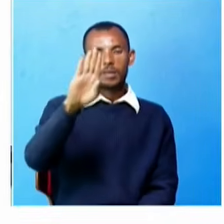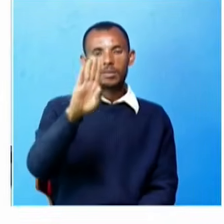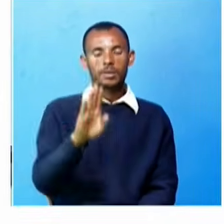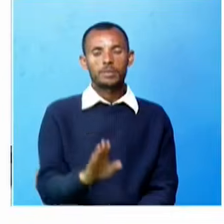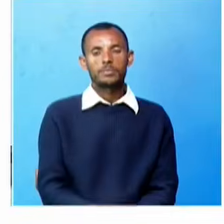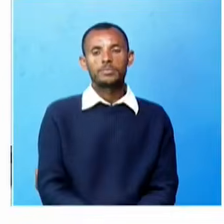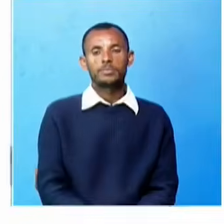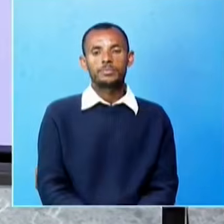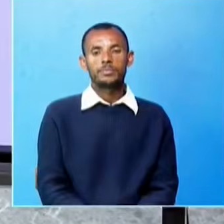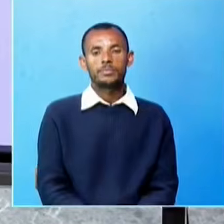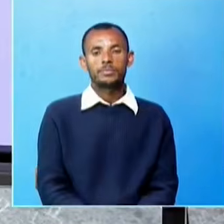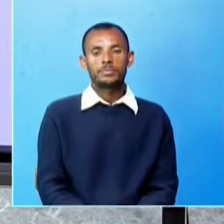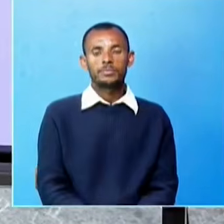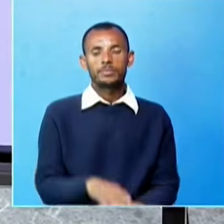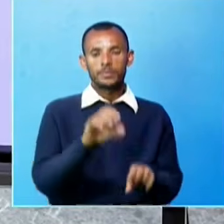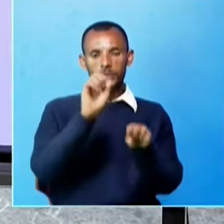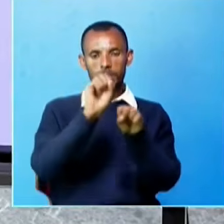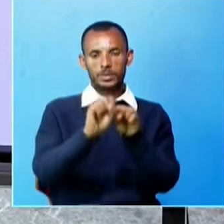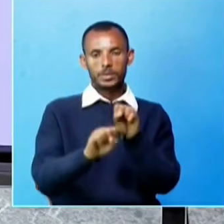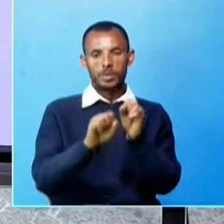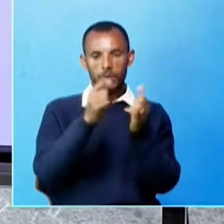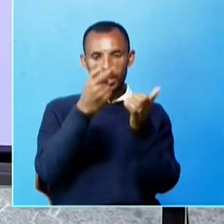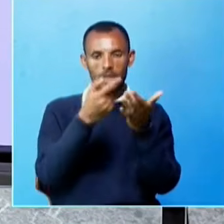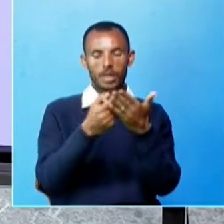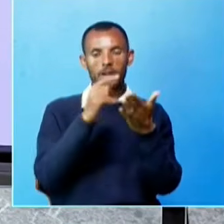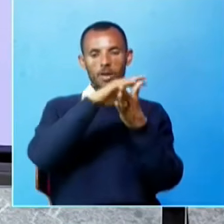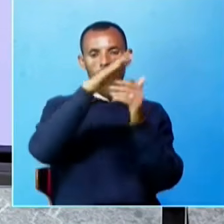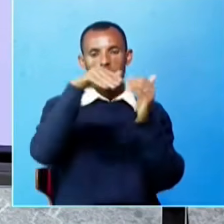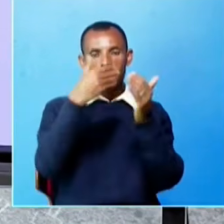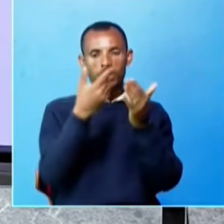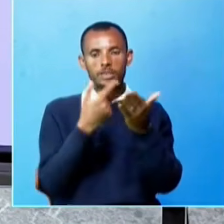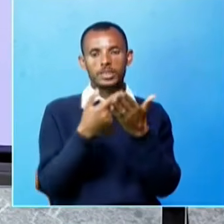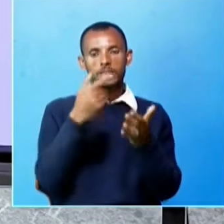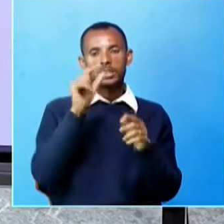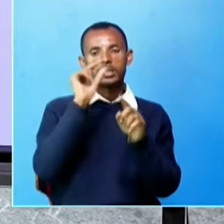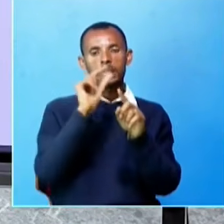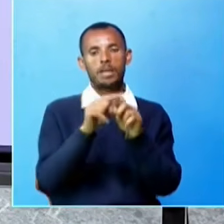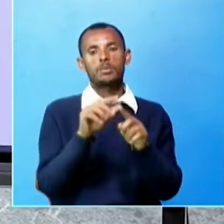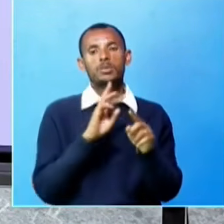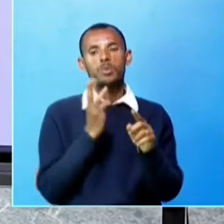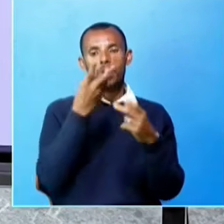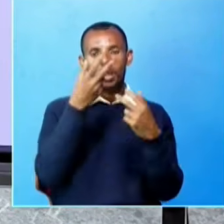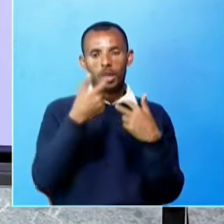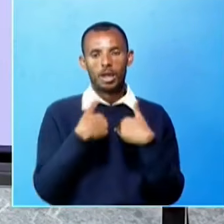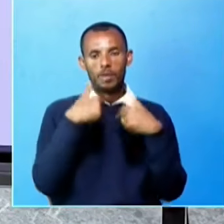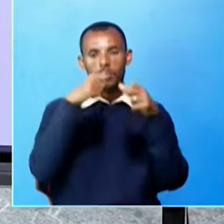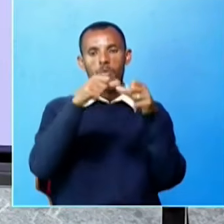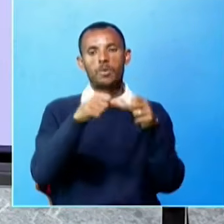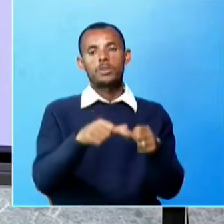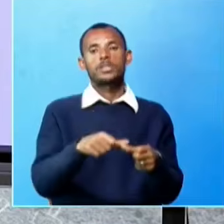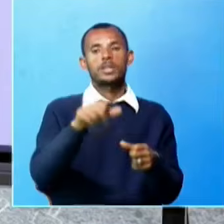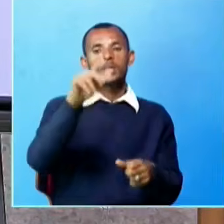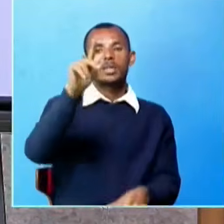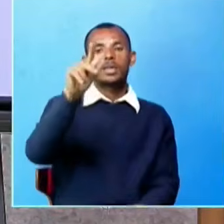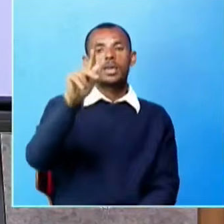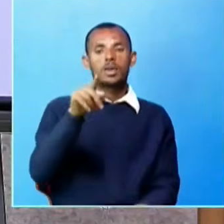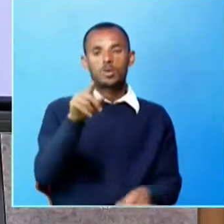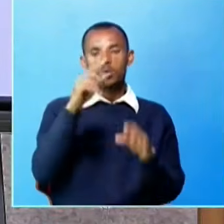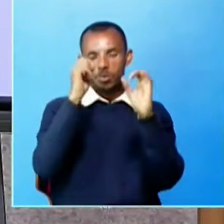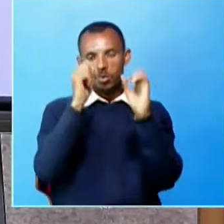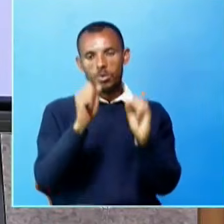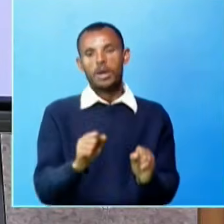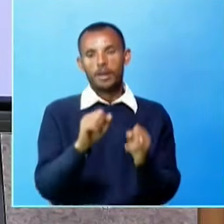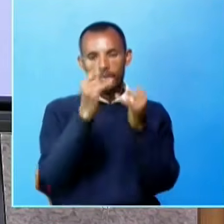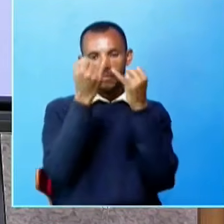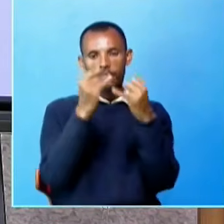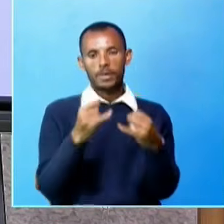Okay, so here in all these terms, we have a constant K, so you can factor out